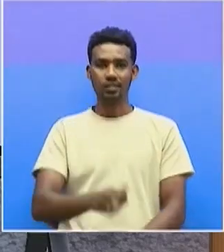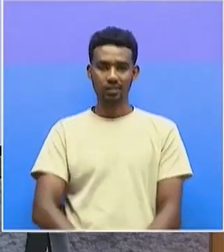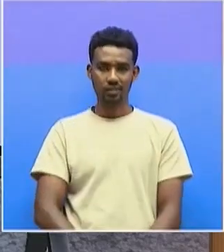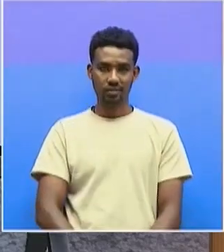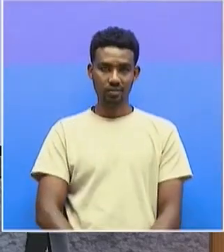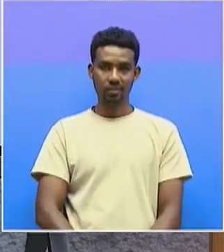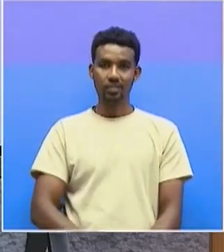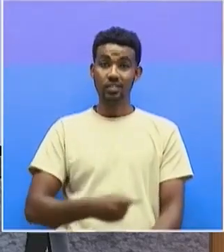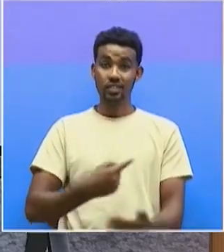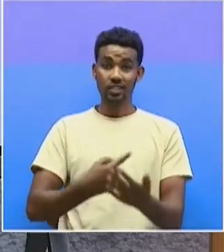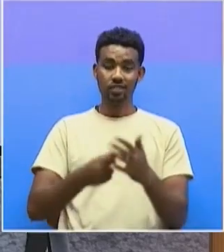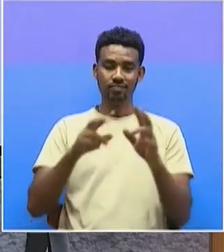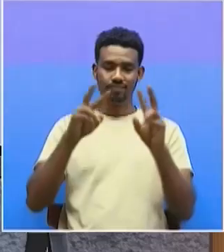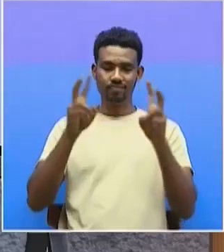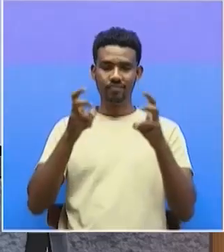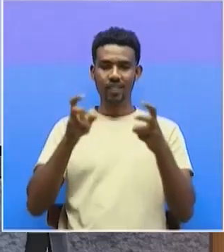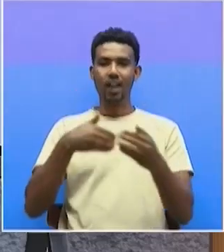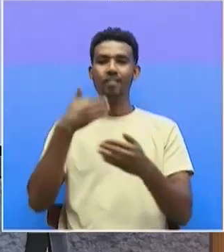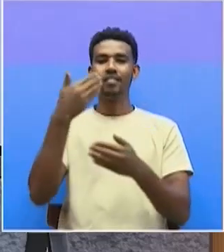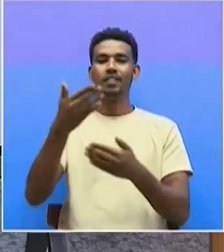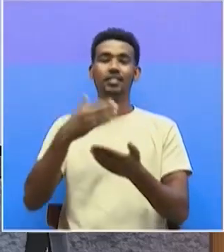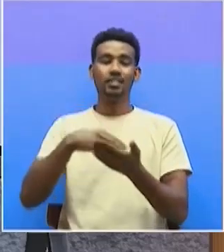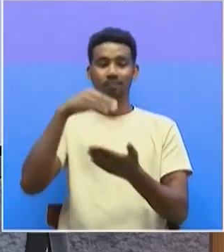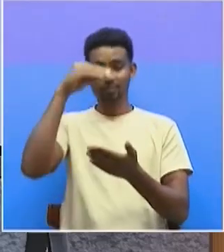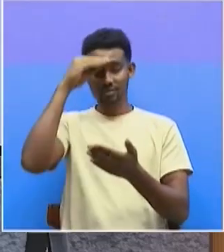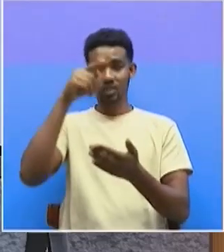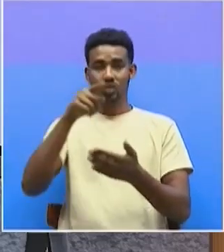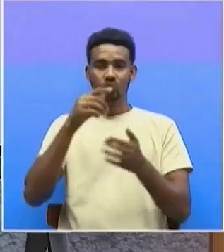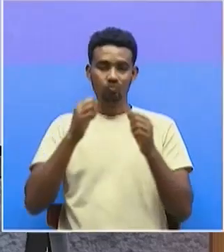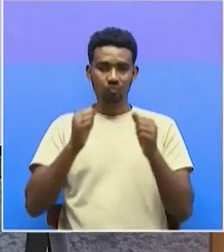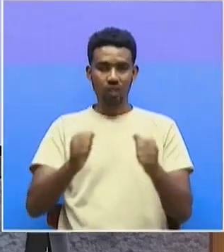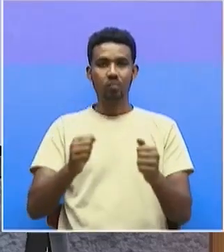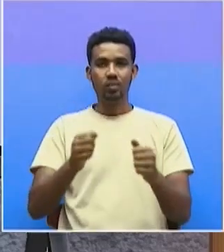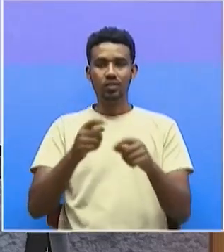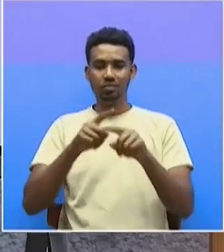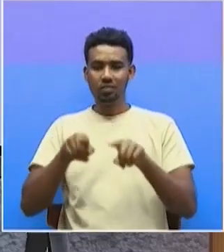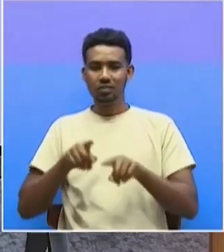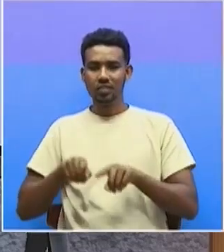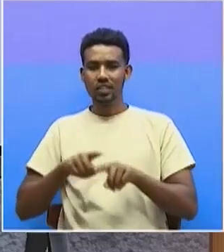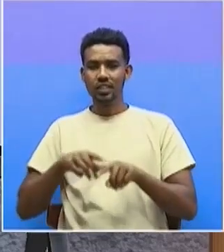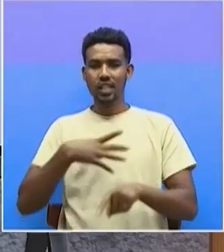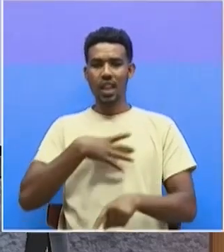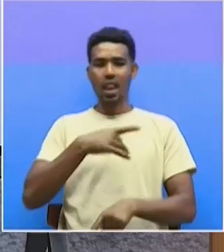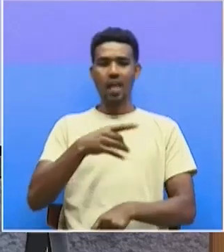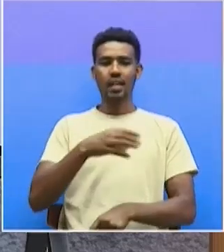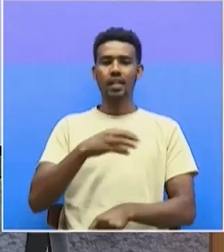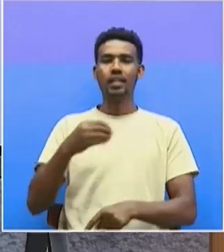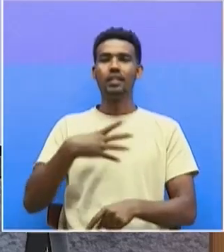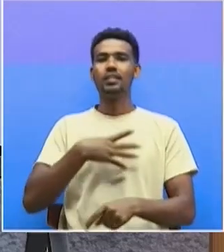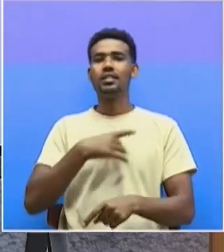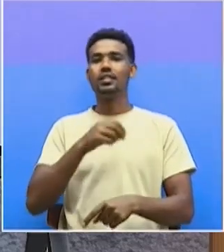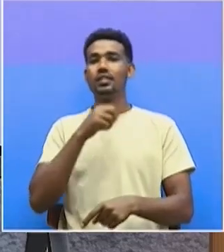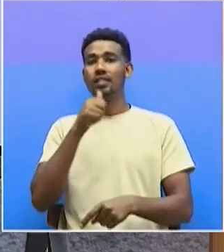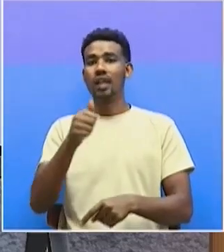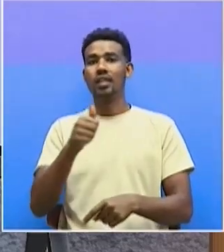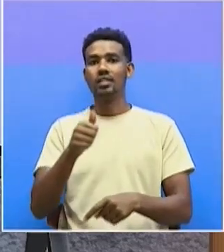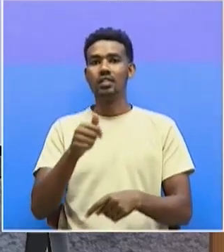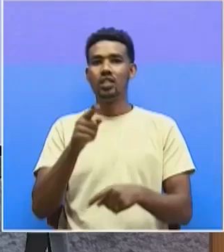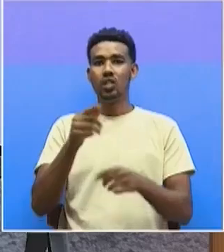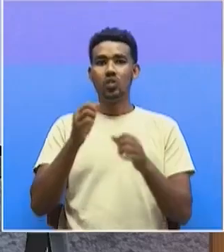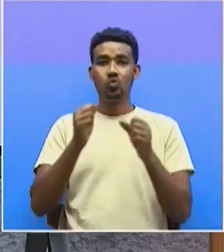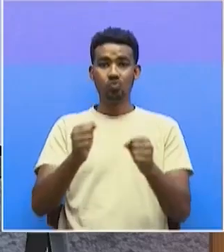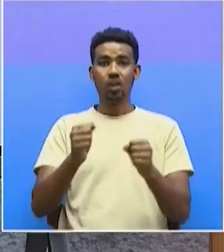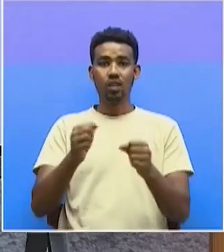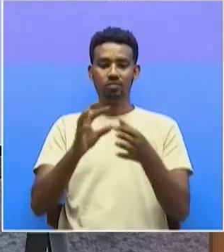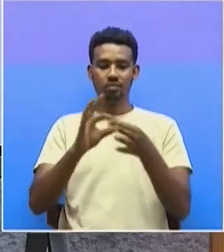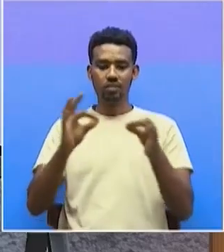Students, after this lesson, you are going to able to differentiate like and dislike, and you can also make sentences